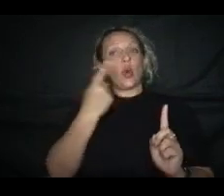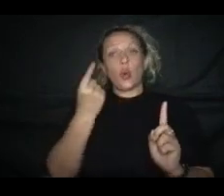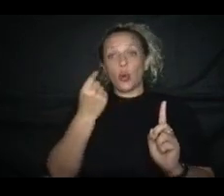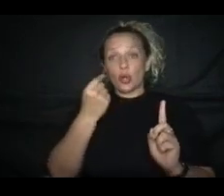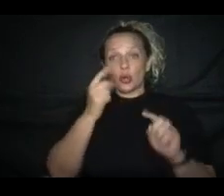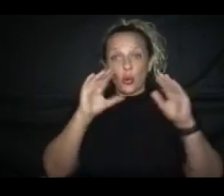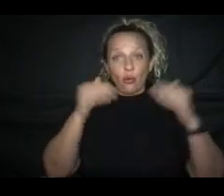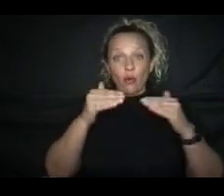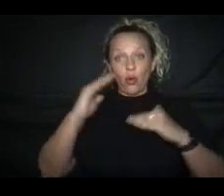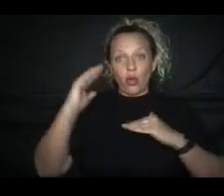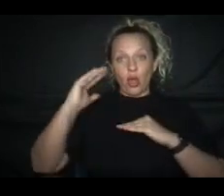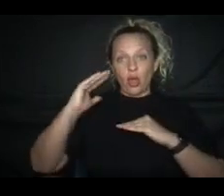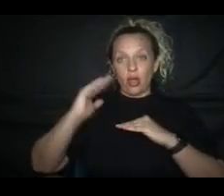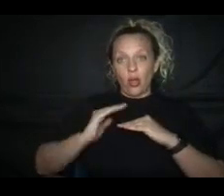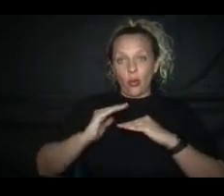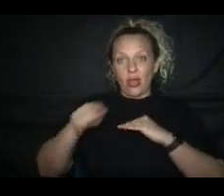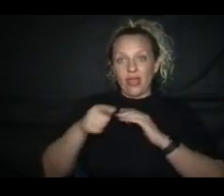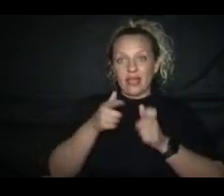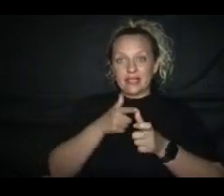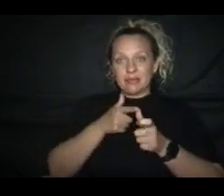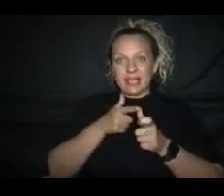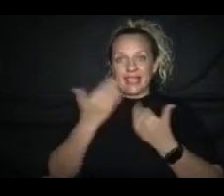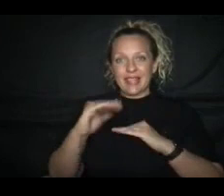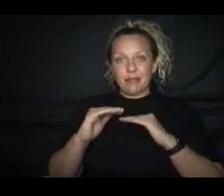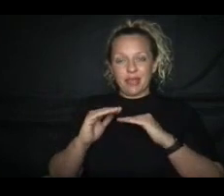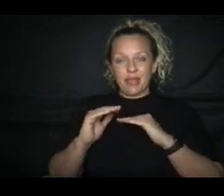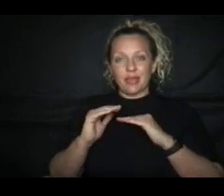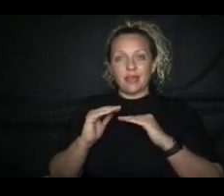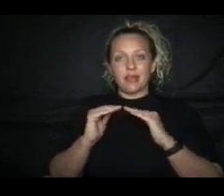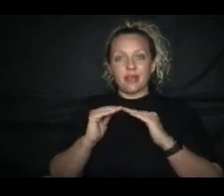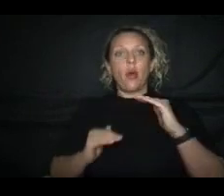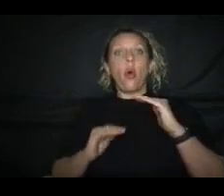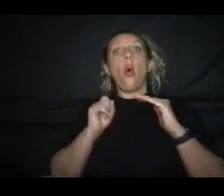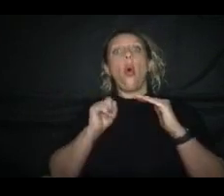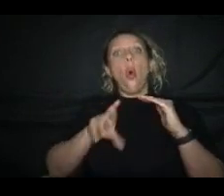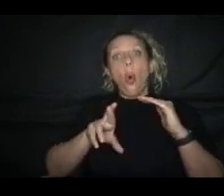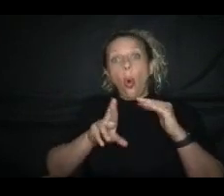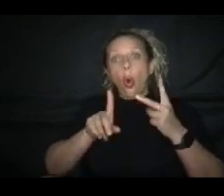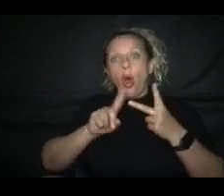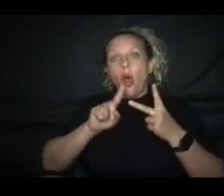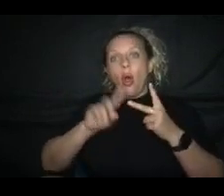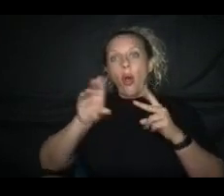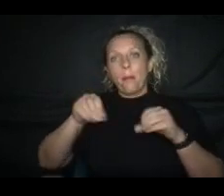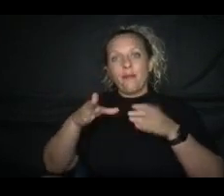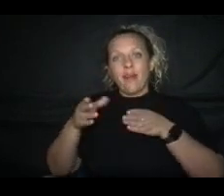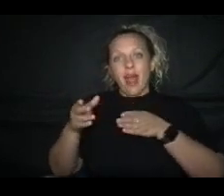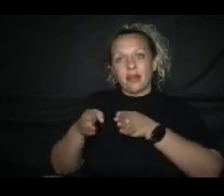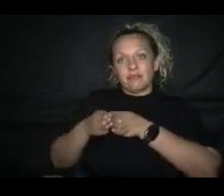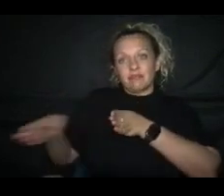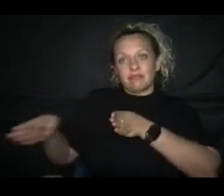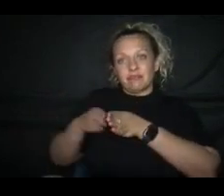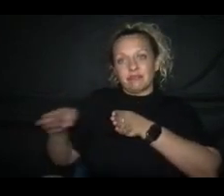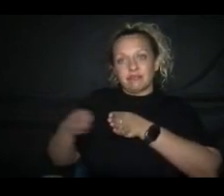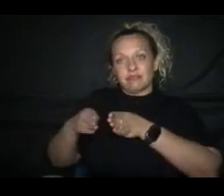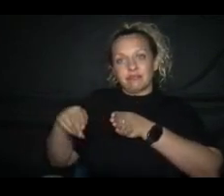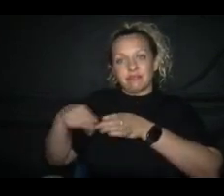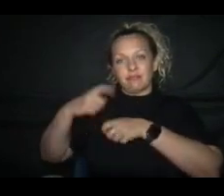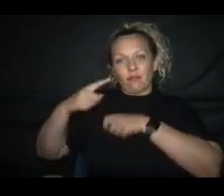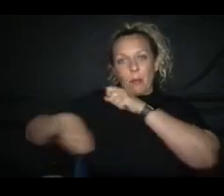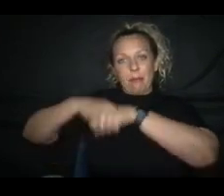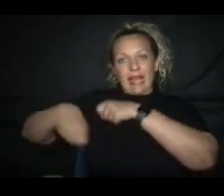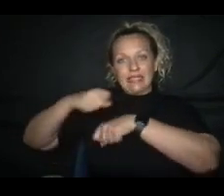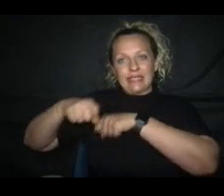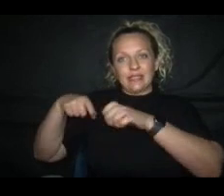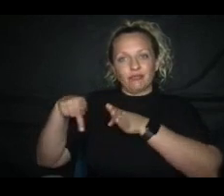facility, or to provide a protected or buffered bicycle facility. And one other note just about roadways in general and the quality